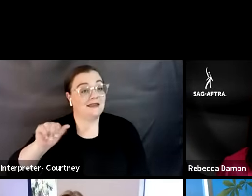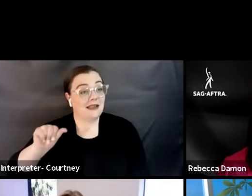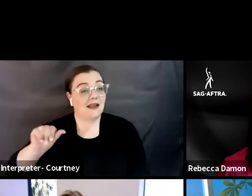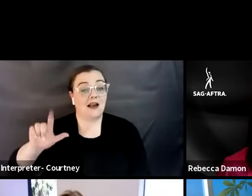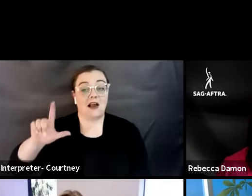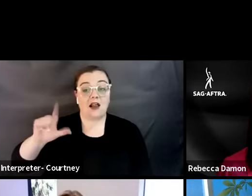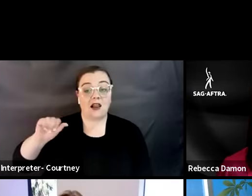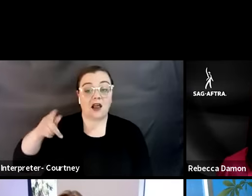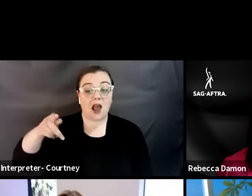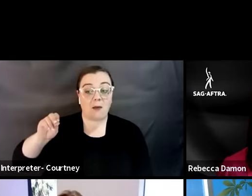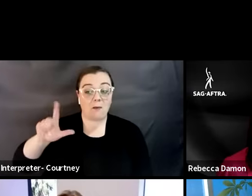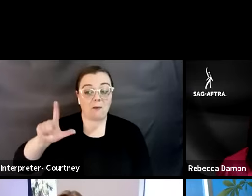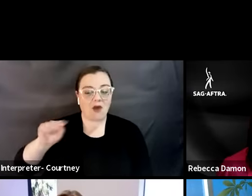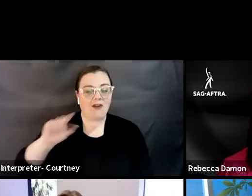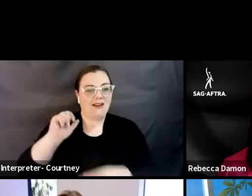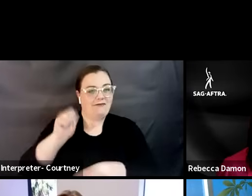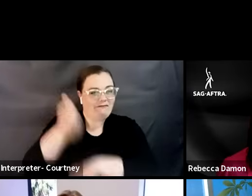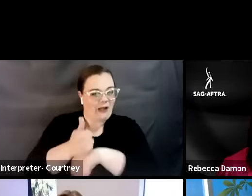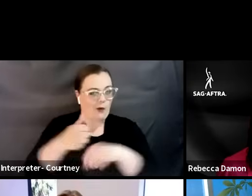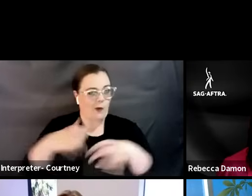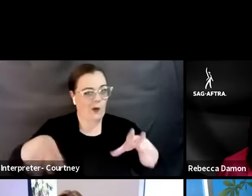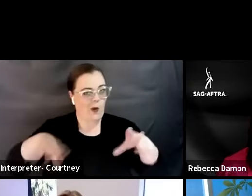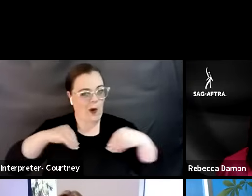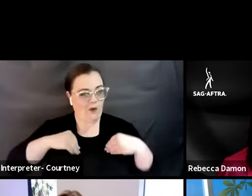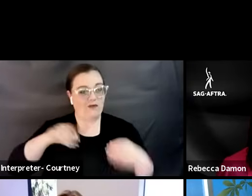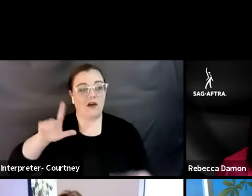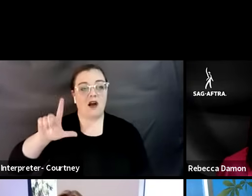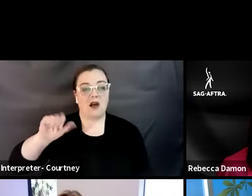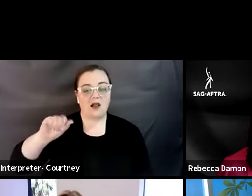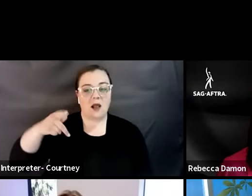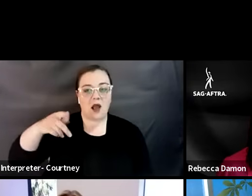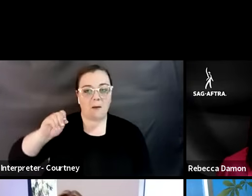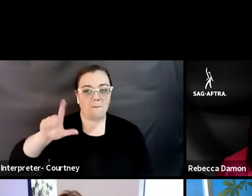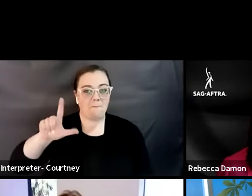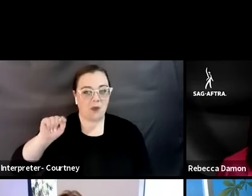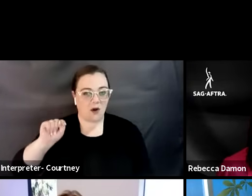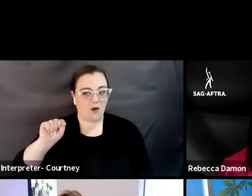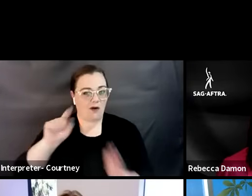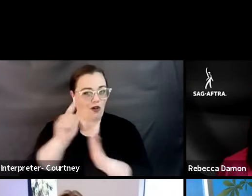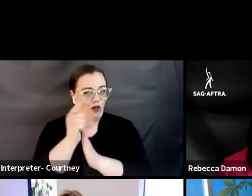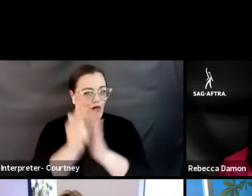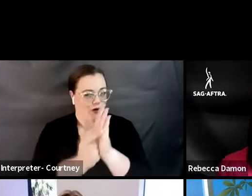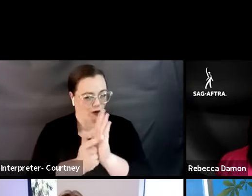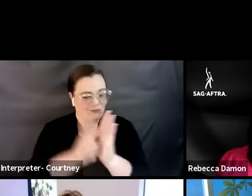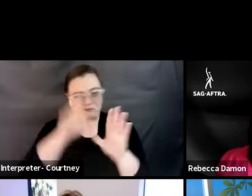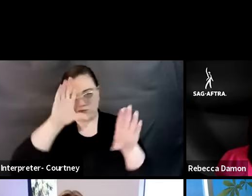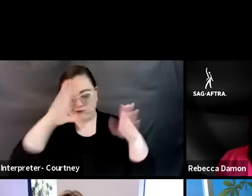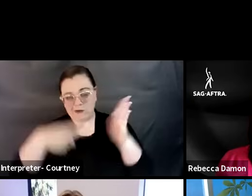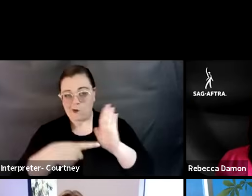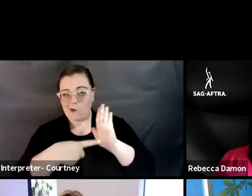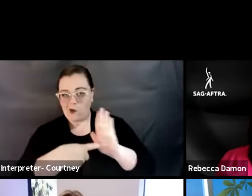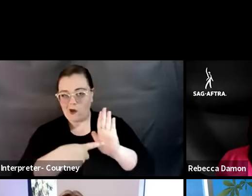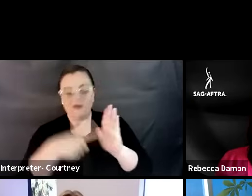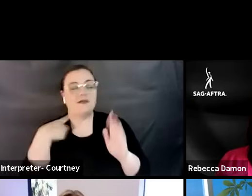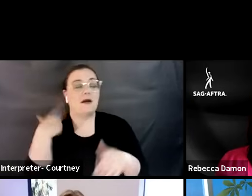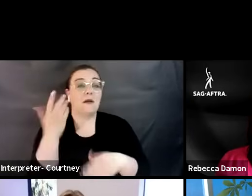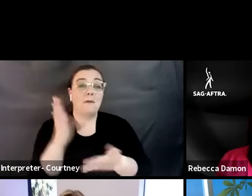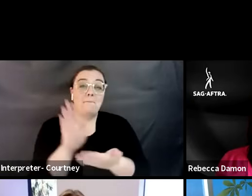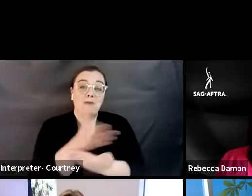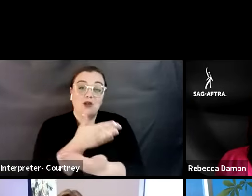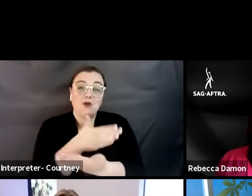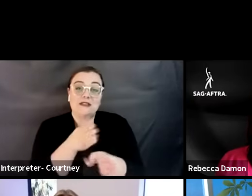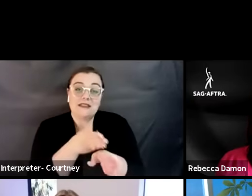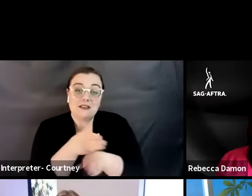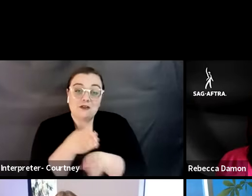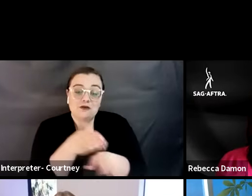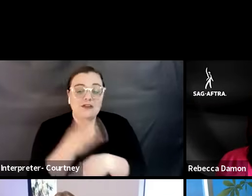LaPolt Law, a law firm that serves the music industry. So she represents music creators, celebrities, music industry executives, influencers, and owners